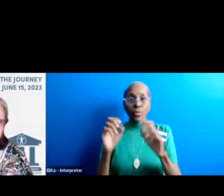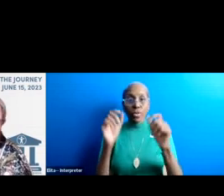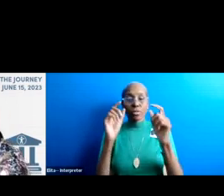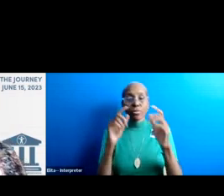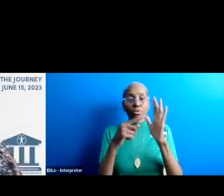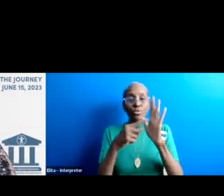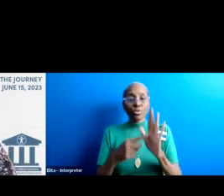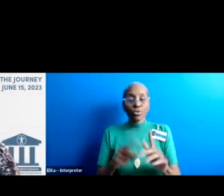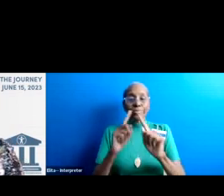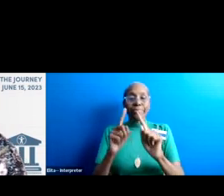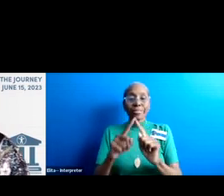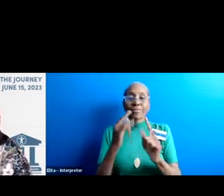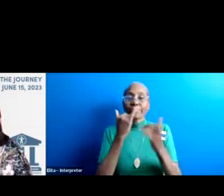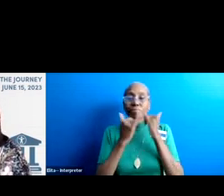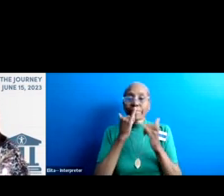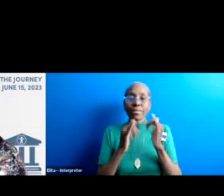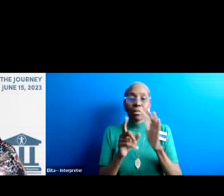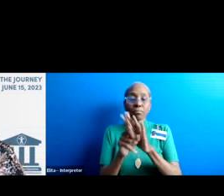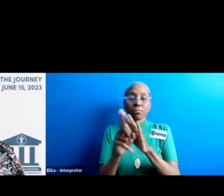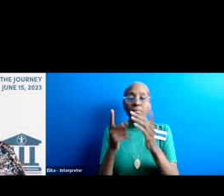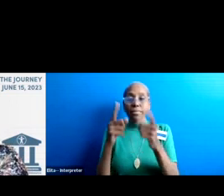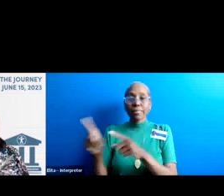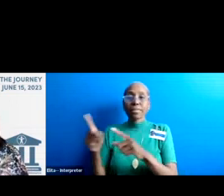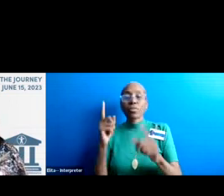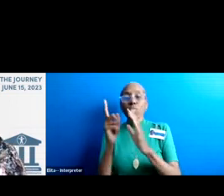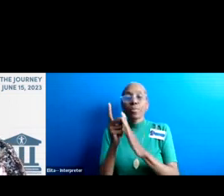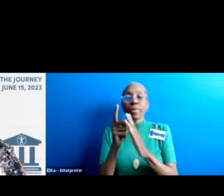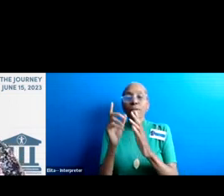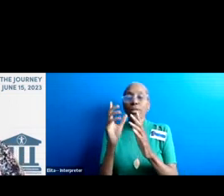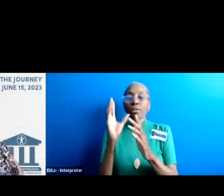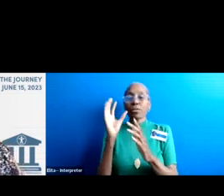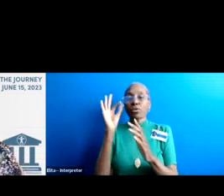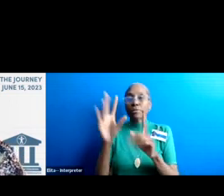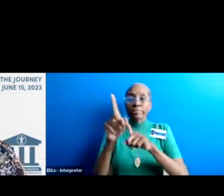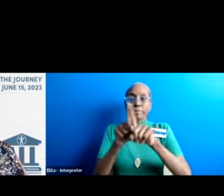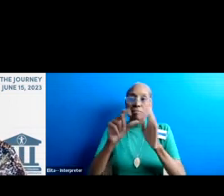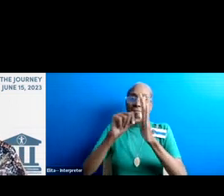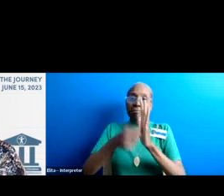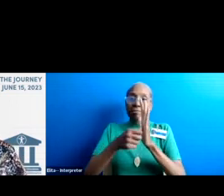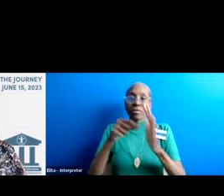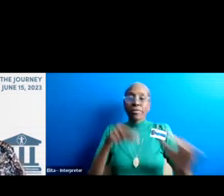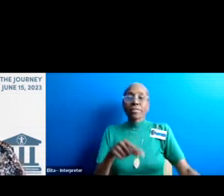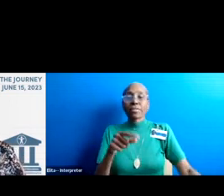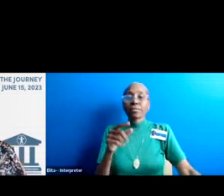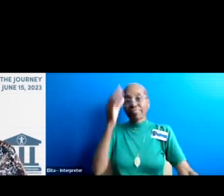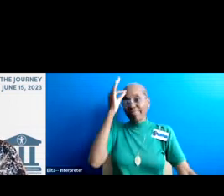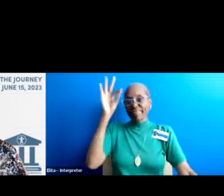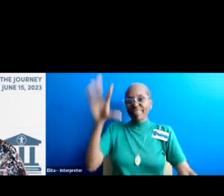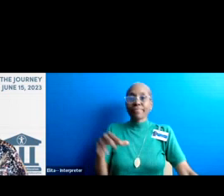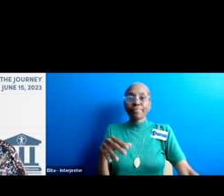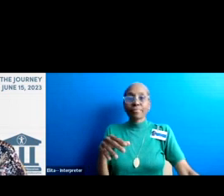the errors that it finds. Now, I want to take a moment and put a huge asterisk on this, sort of a caveat